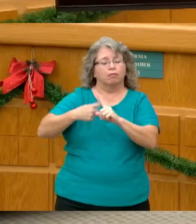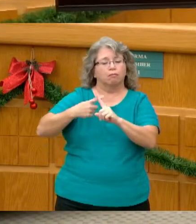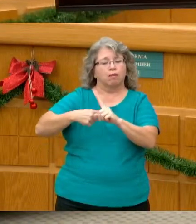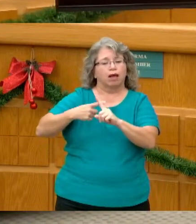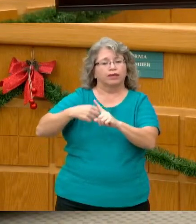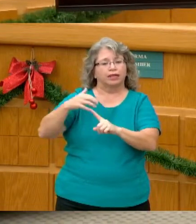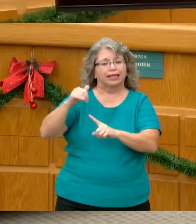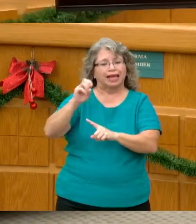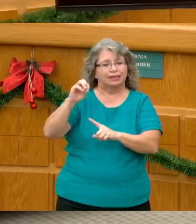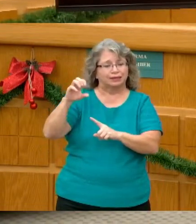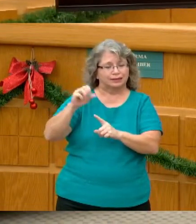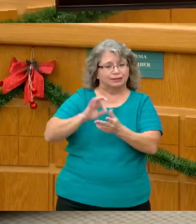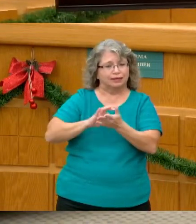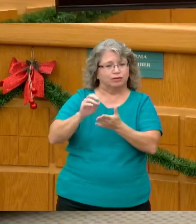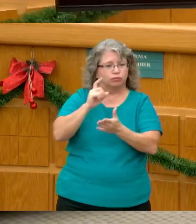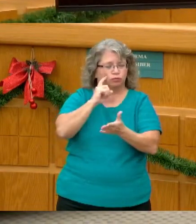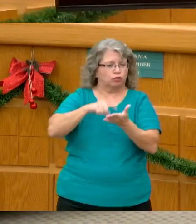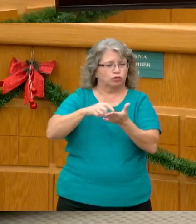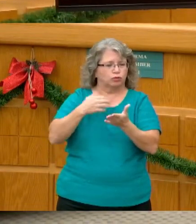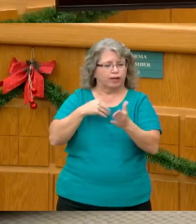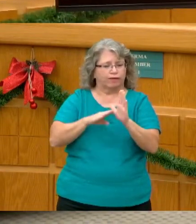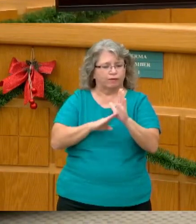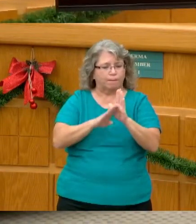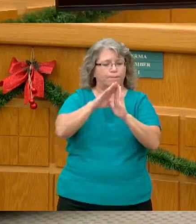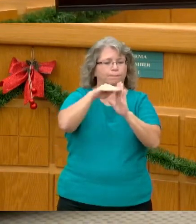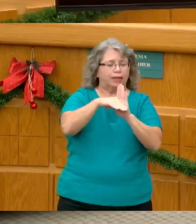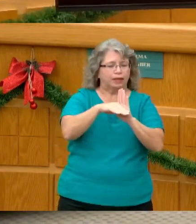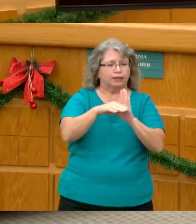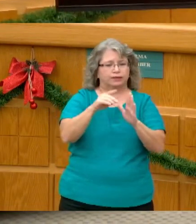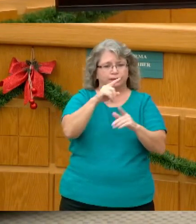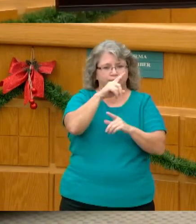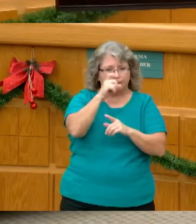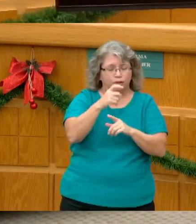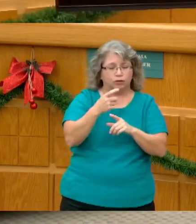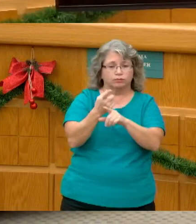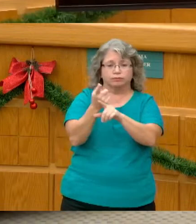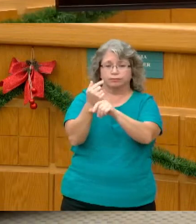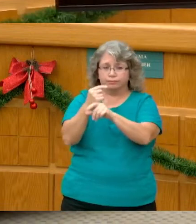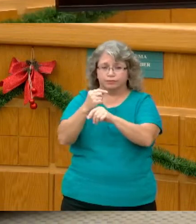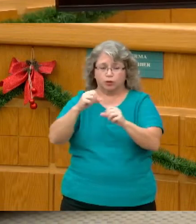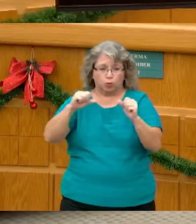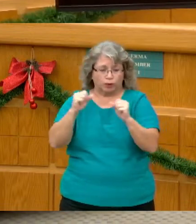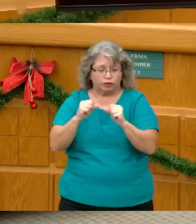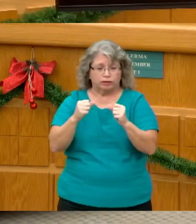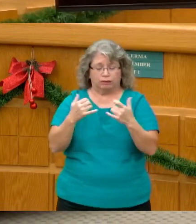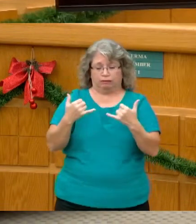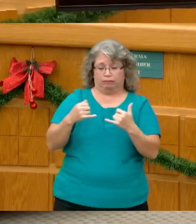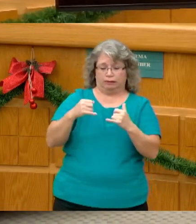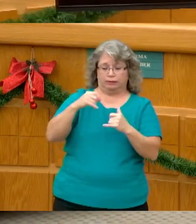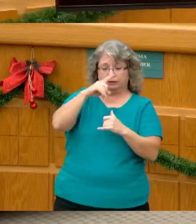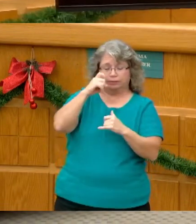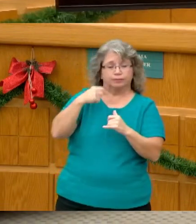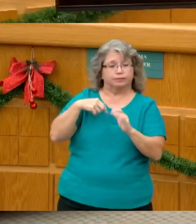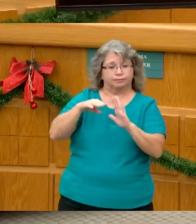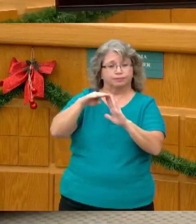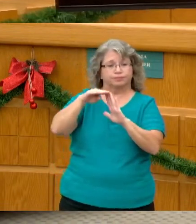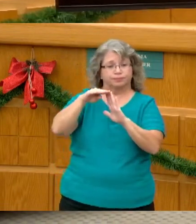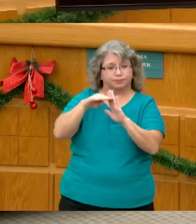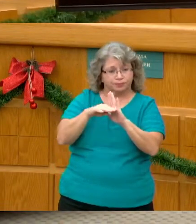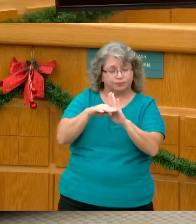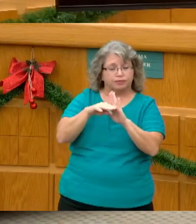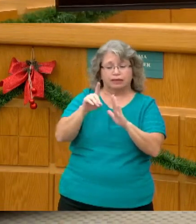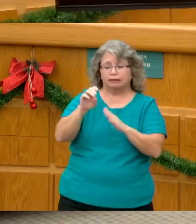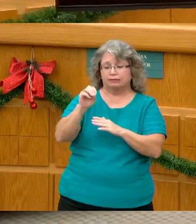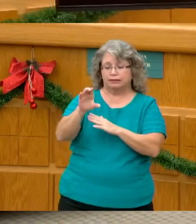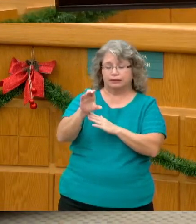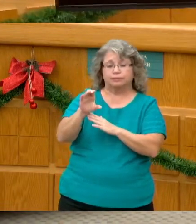see, we've had our peaks in the summer and the winter and this last summer. We've gone down significantly. In the month of December, we've had